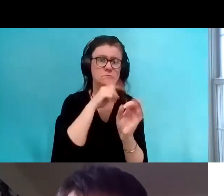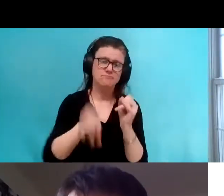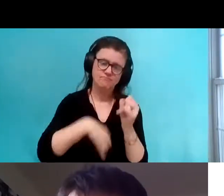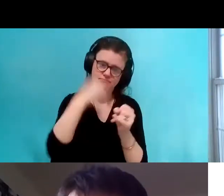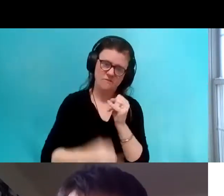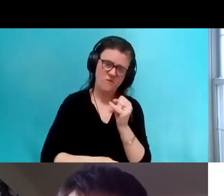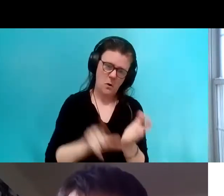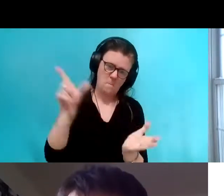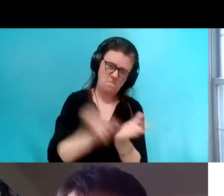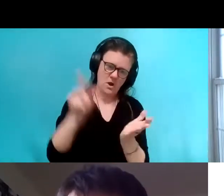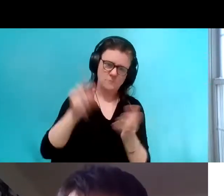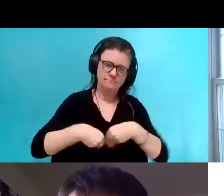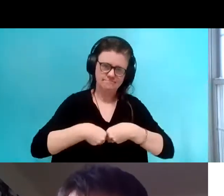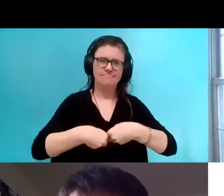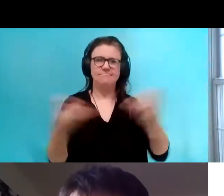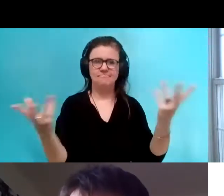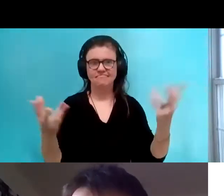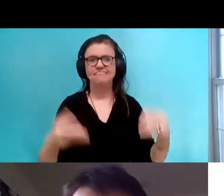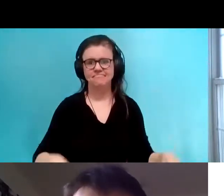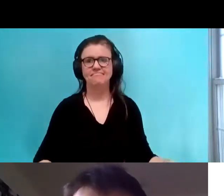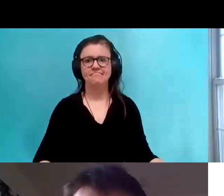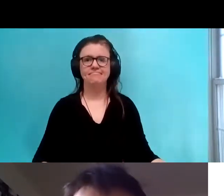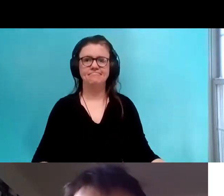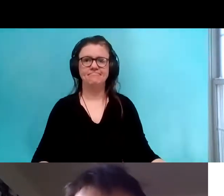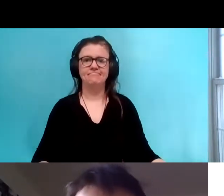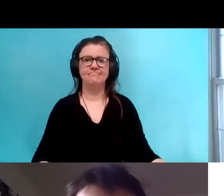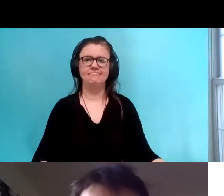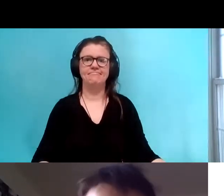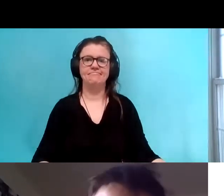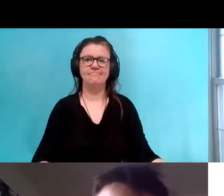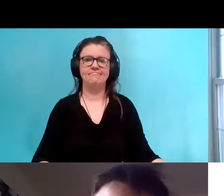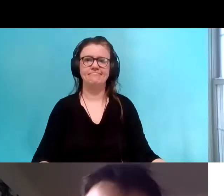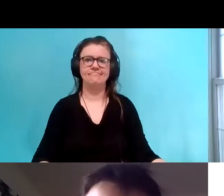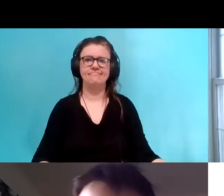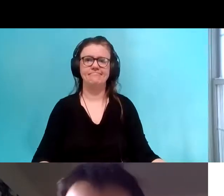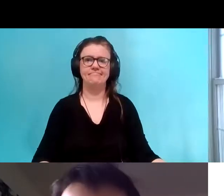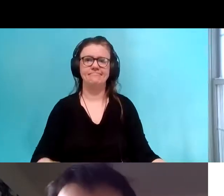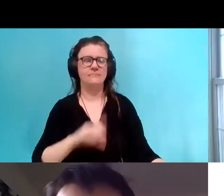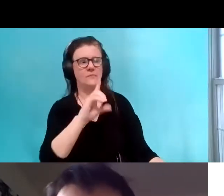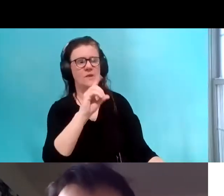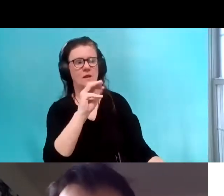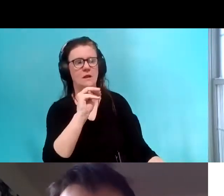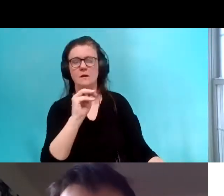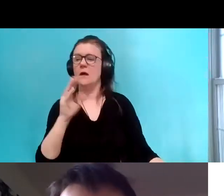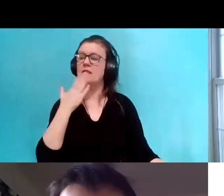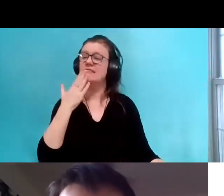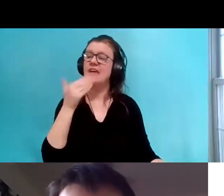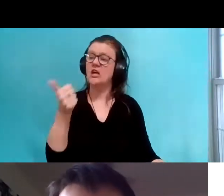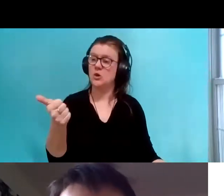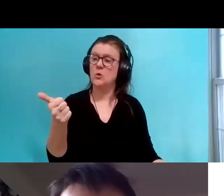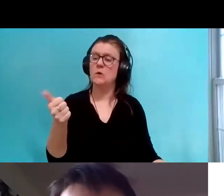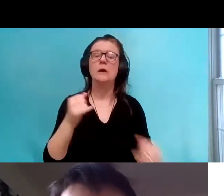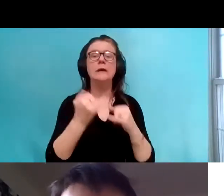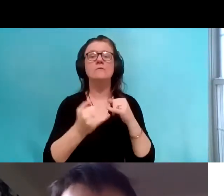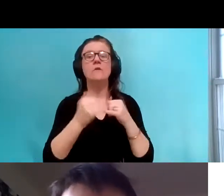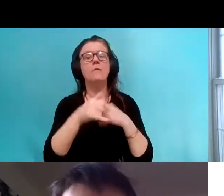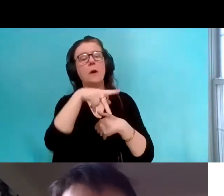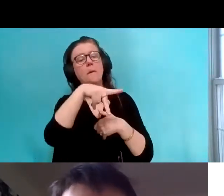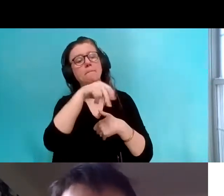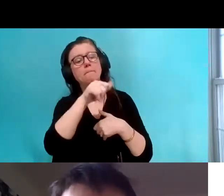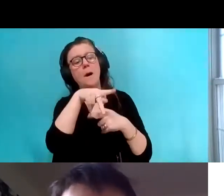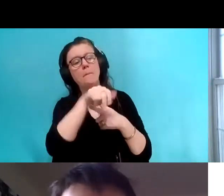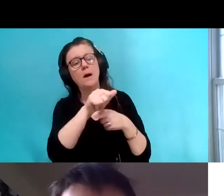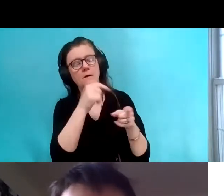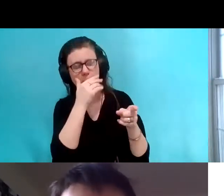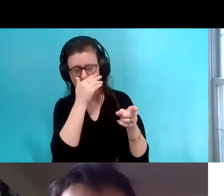any translation or cognitive testing. Yeah. That's great. Thanks very much, Manaza. And finally, Papa,